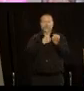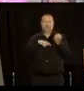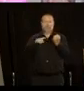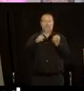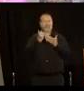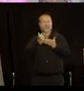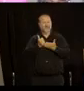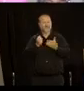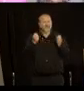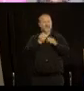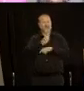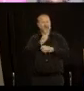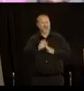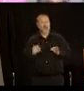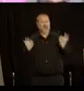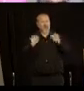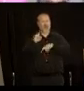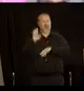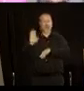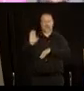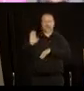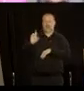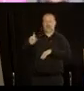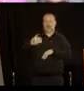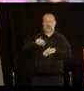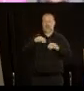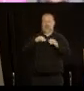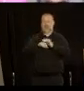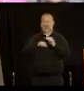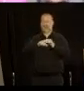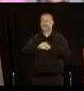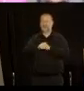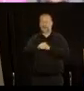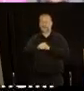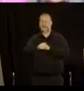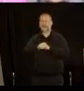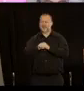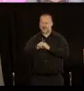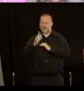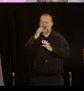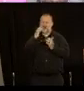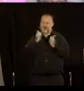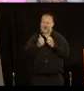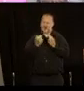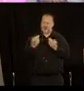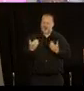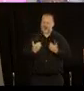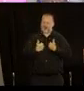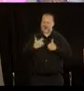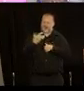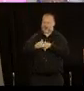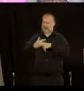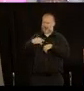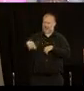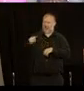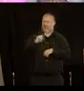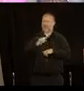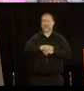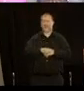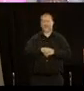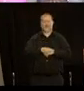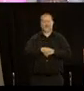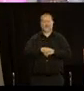and who fight to ensure that they have access to every resource that